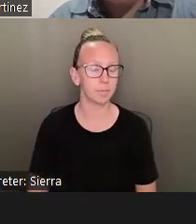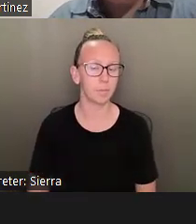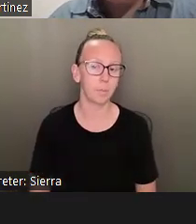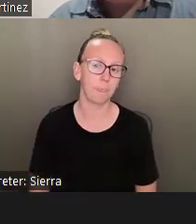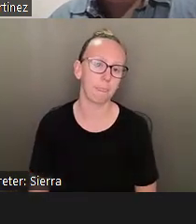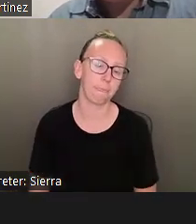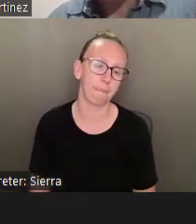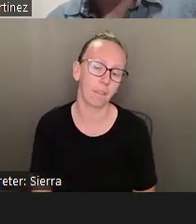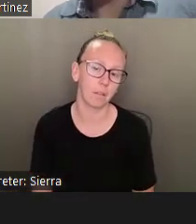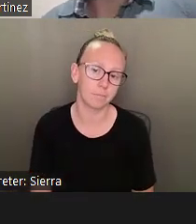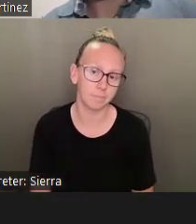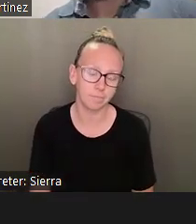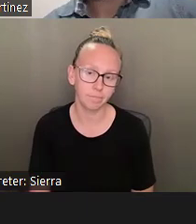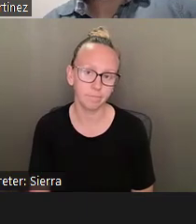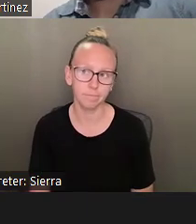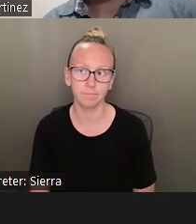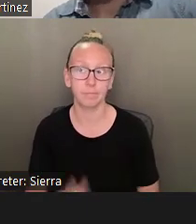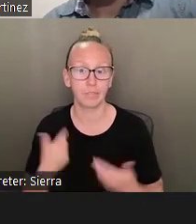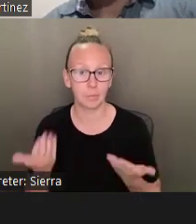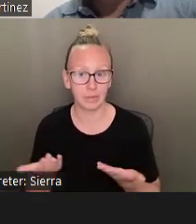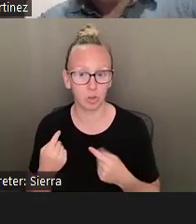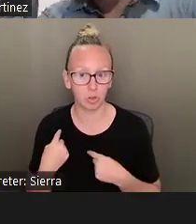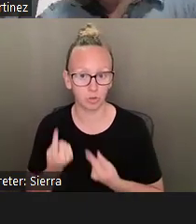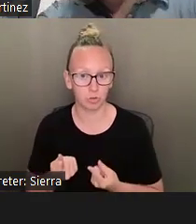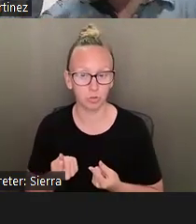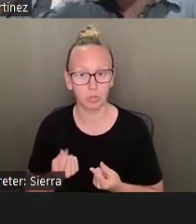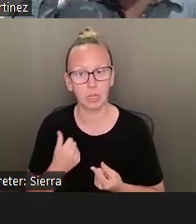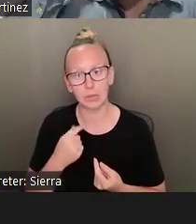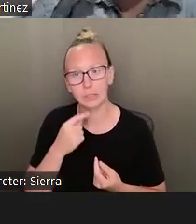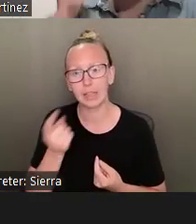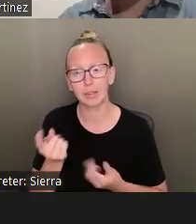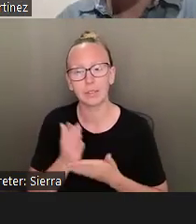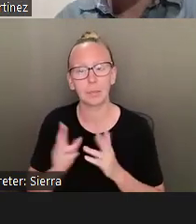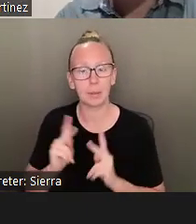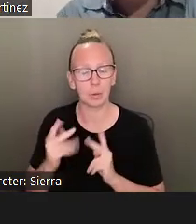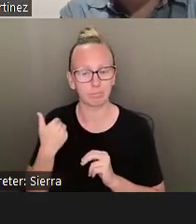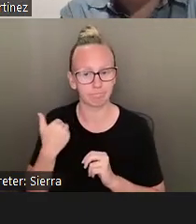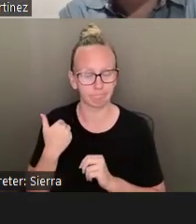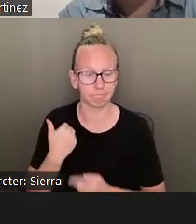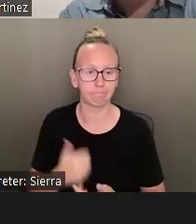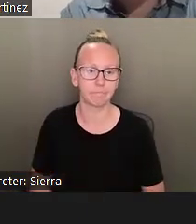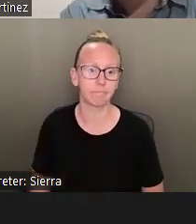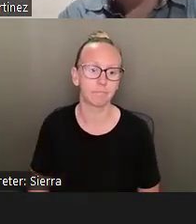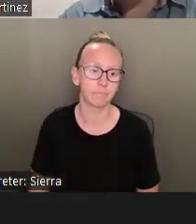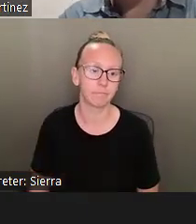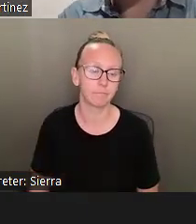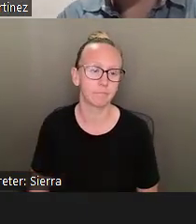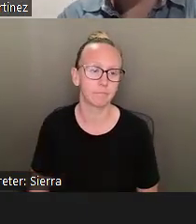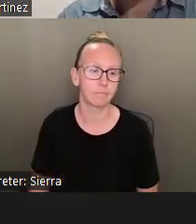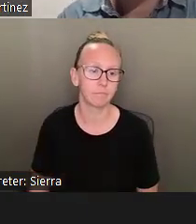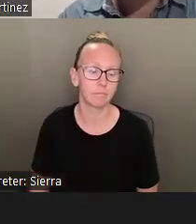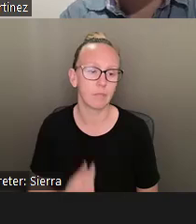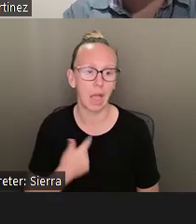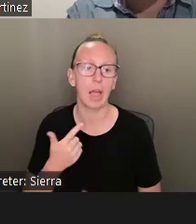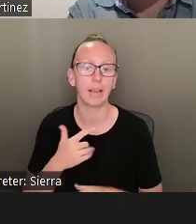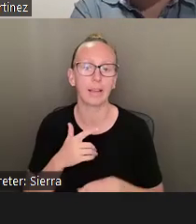So, well, I've been here. I was telling some folks earlier that I had stumbled upon a thrift